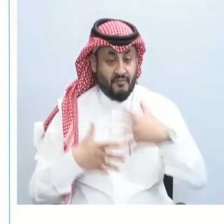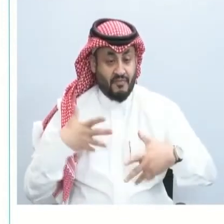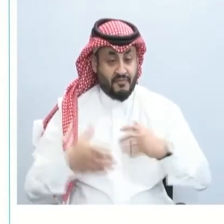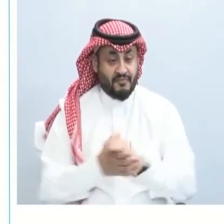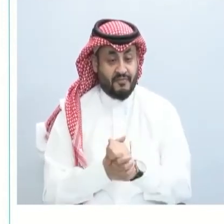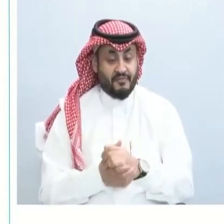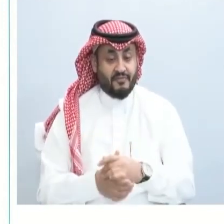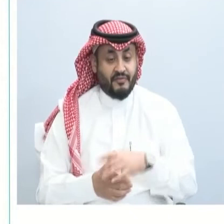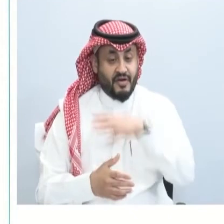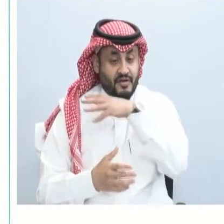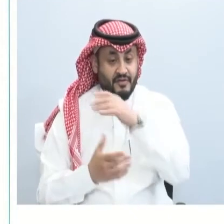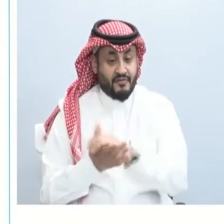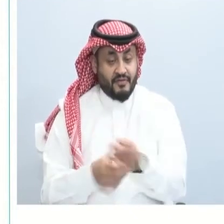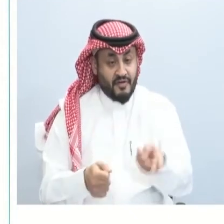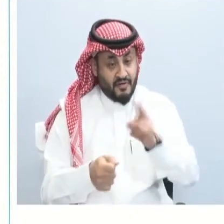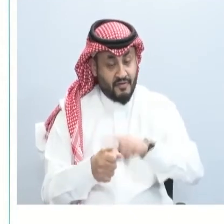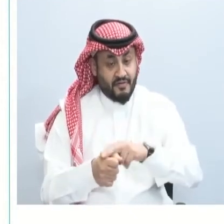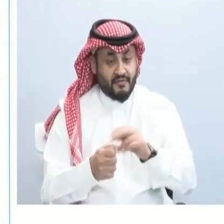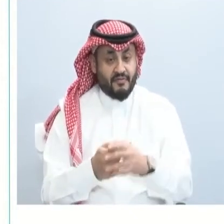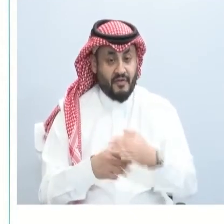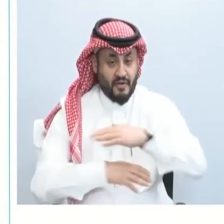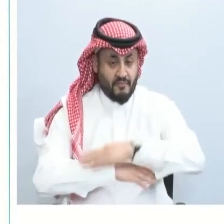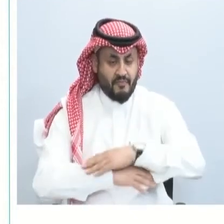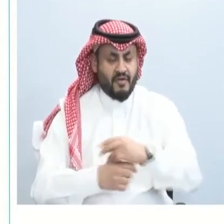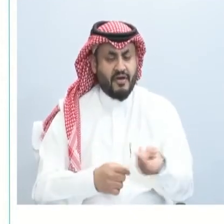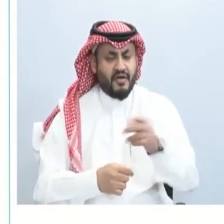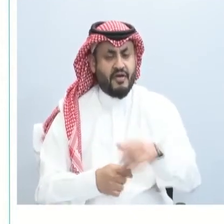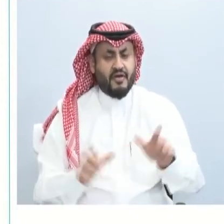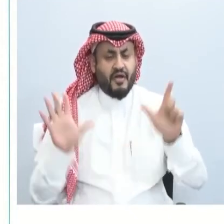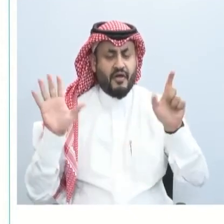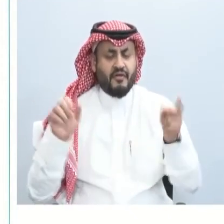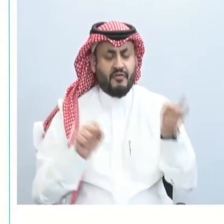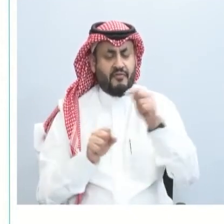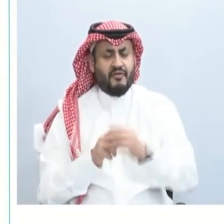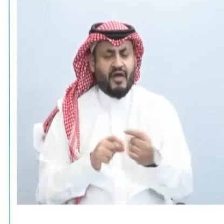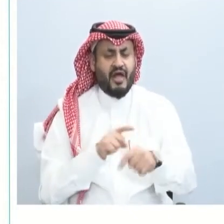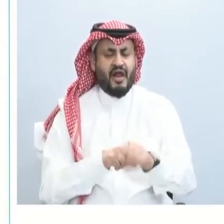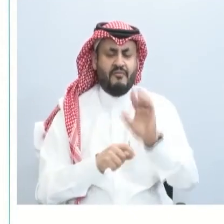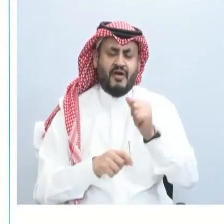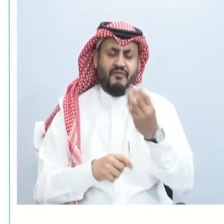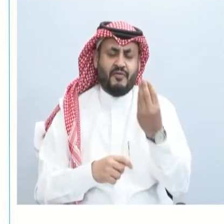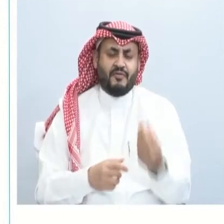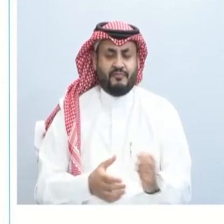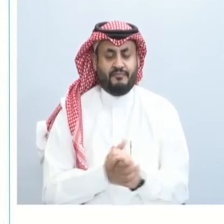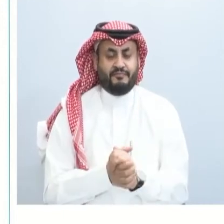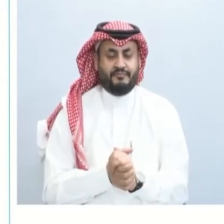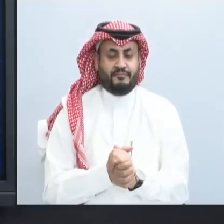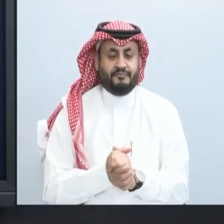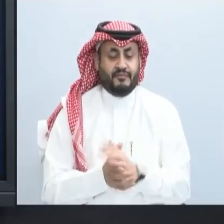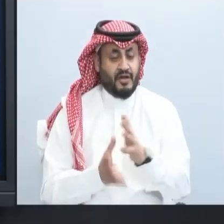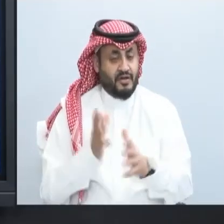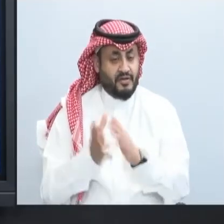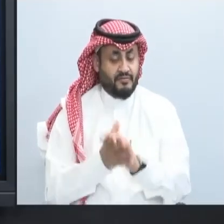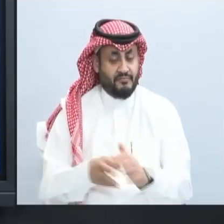Dad promised to take us again next week. I can't wait. So, this is